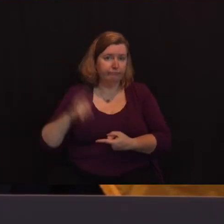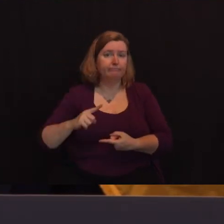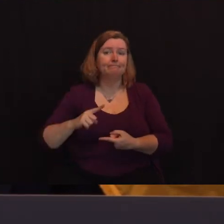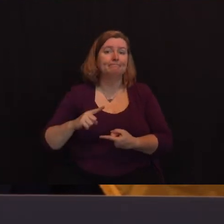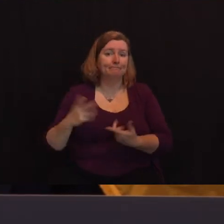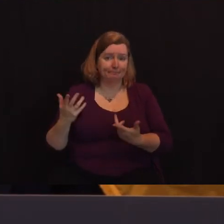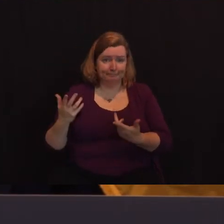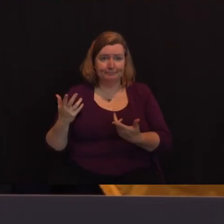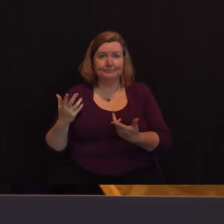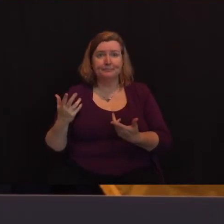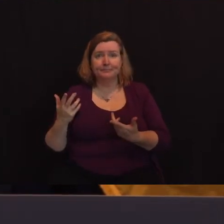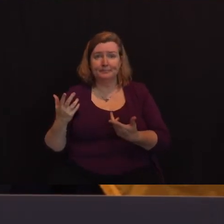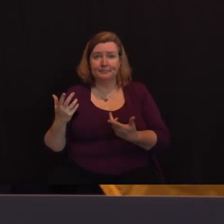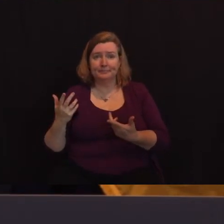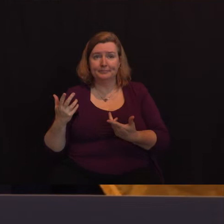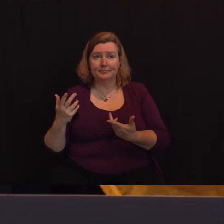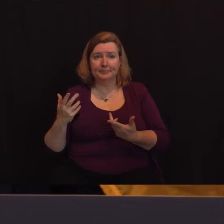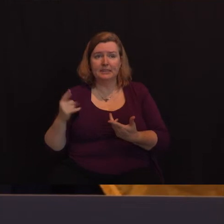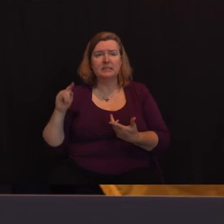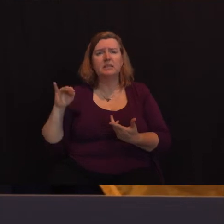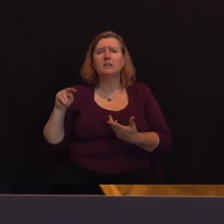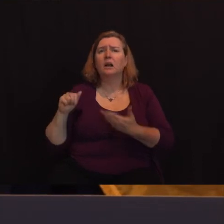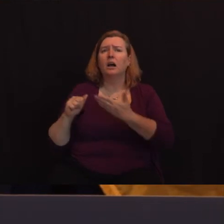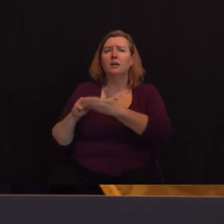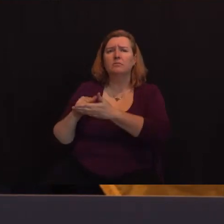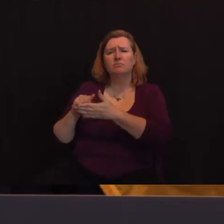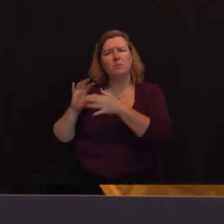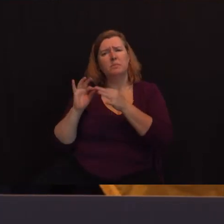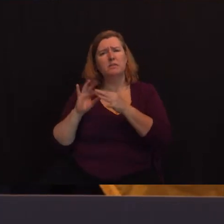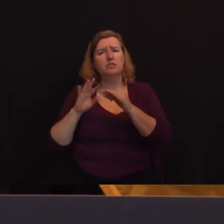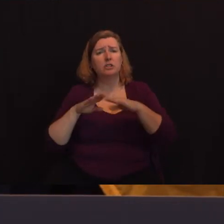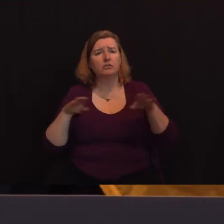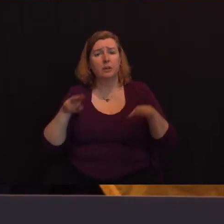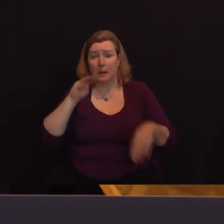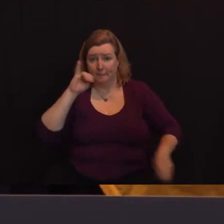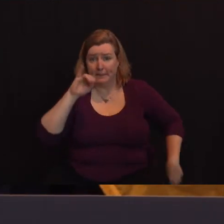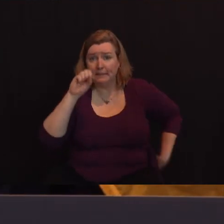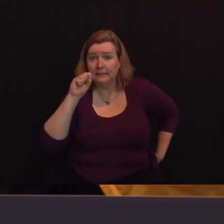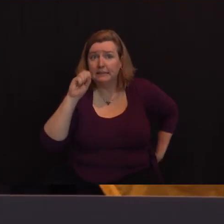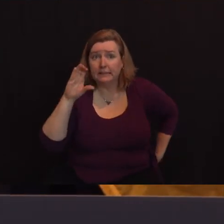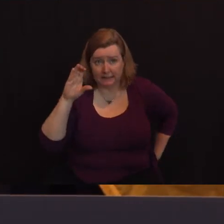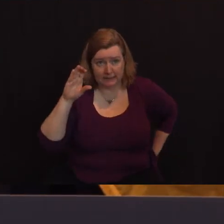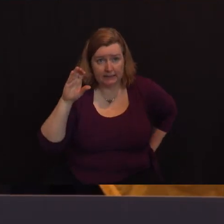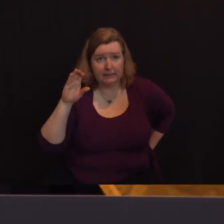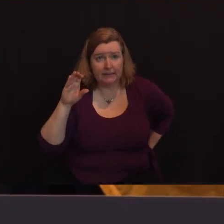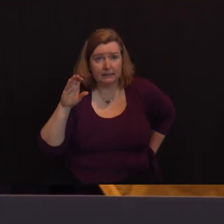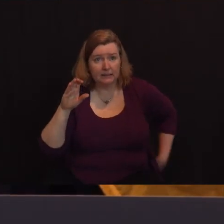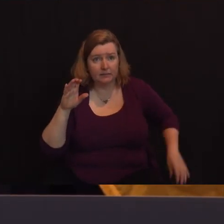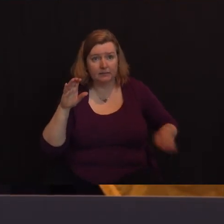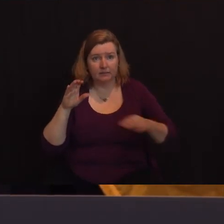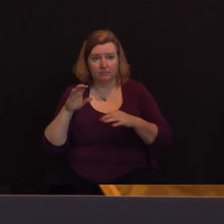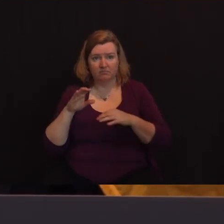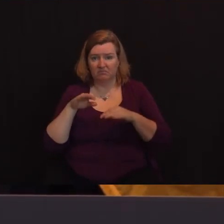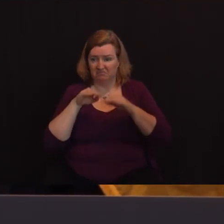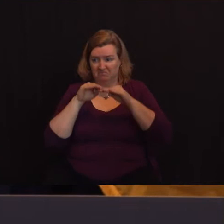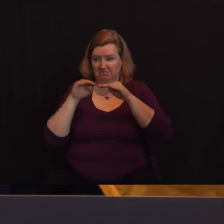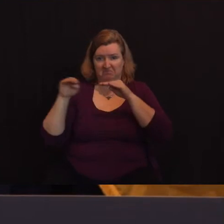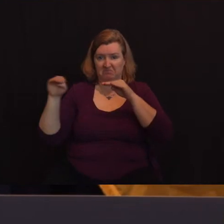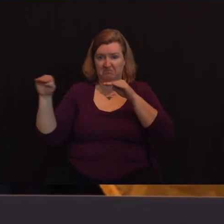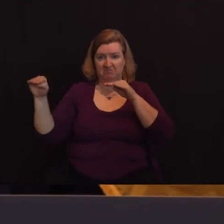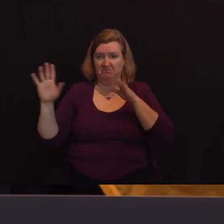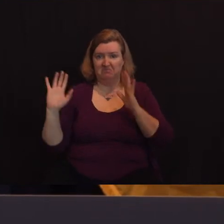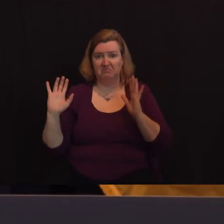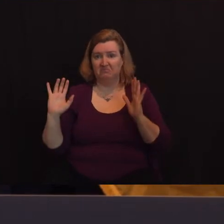the children's inflammatory syndrome, consistent with generally good numbers, is flat, and therefore, as